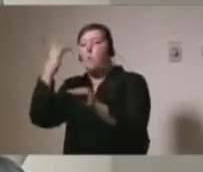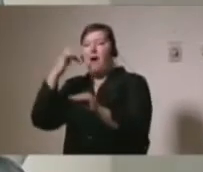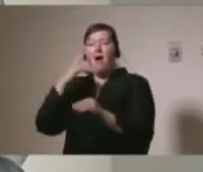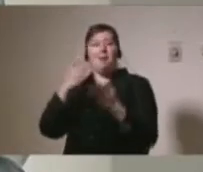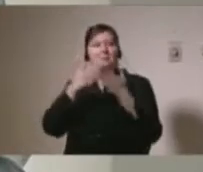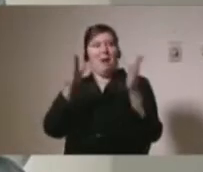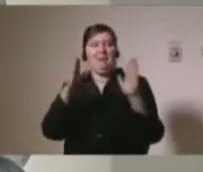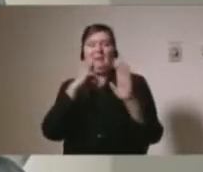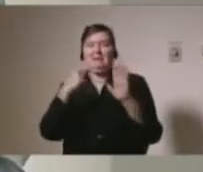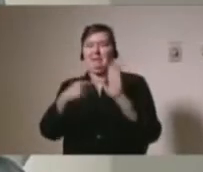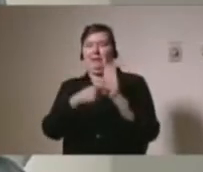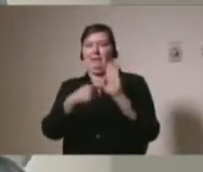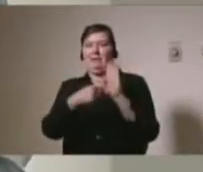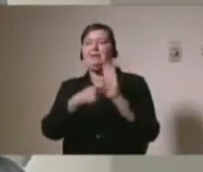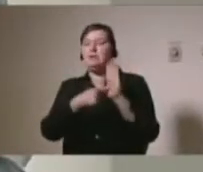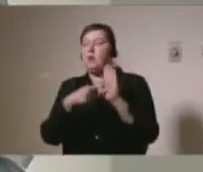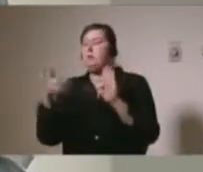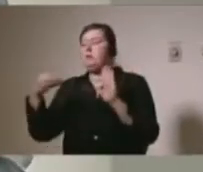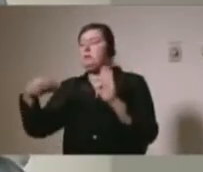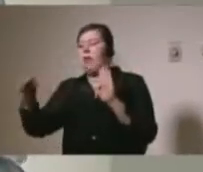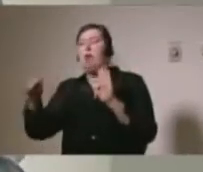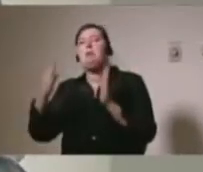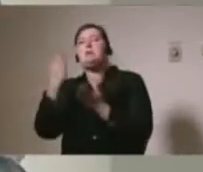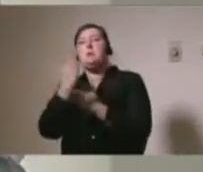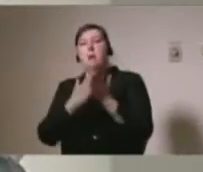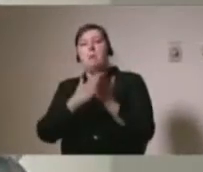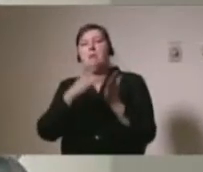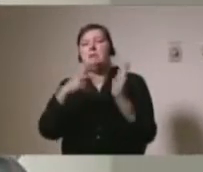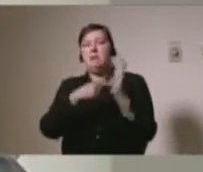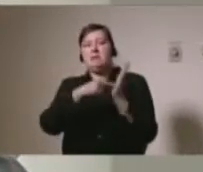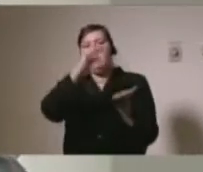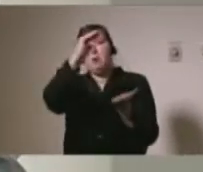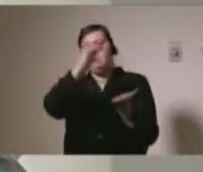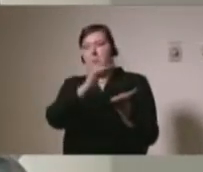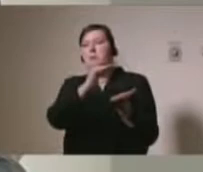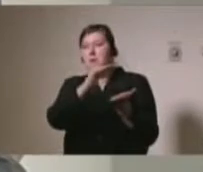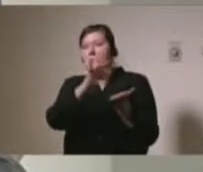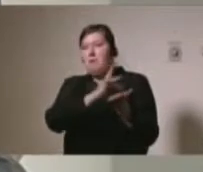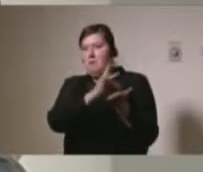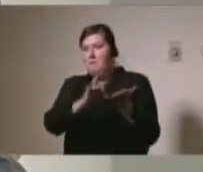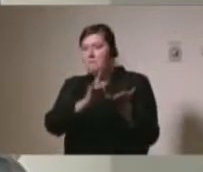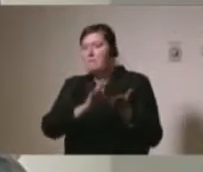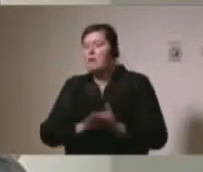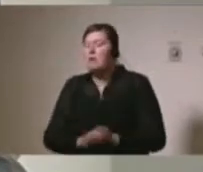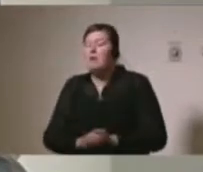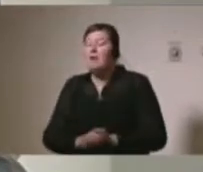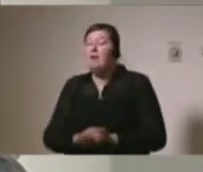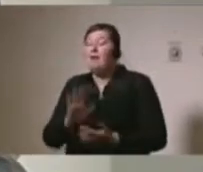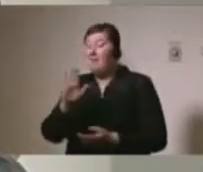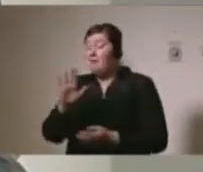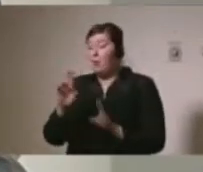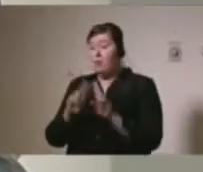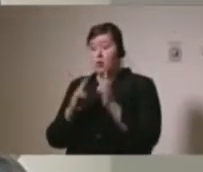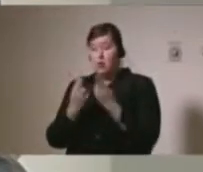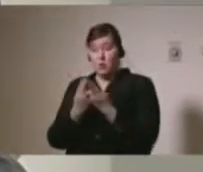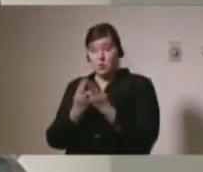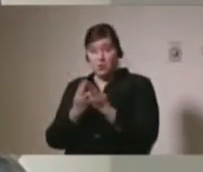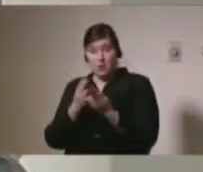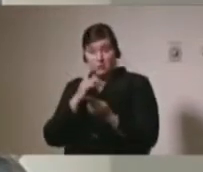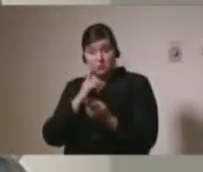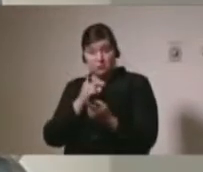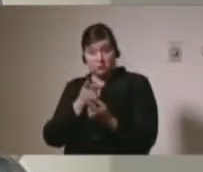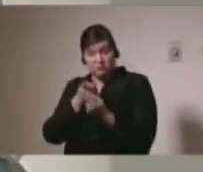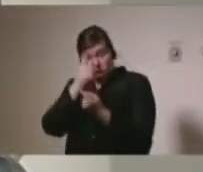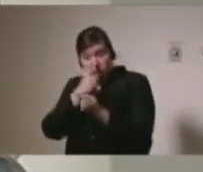But the state will continue to have the majority of shares. The unions are not against this kind of